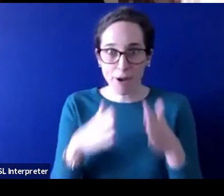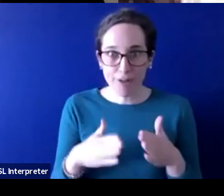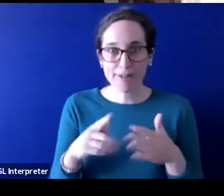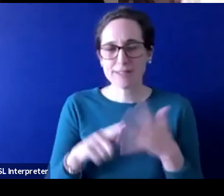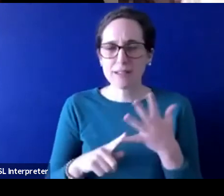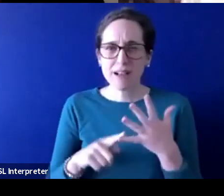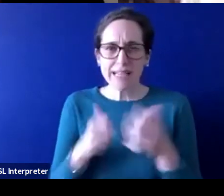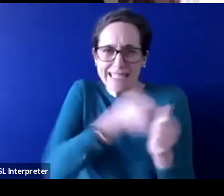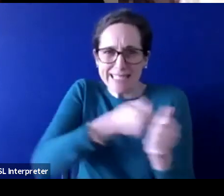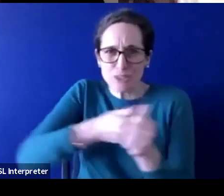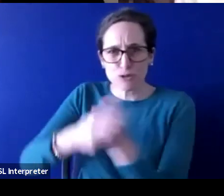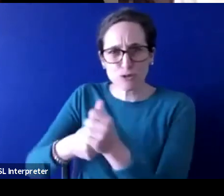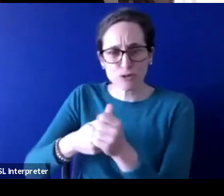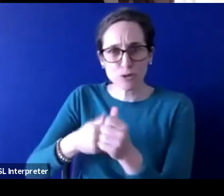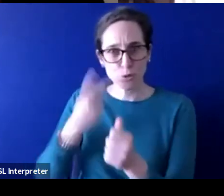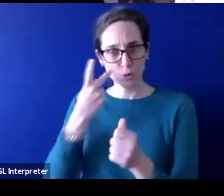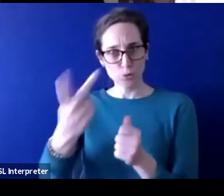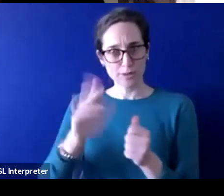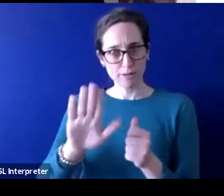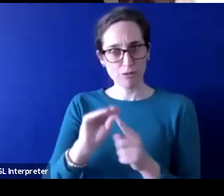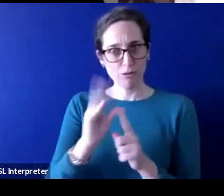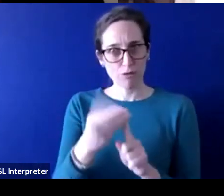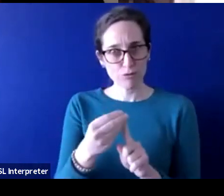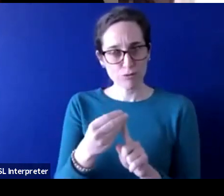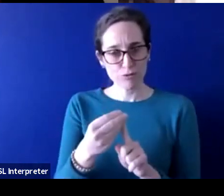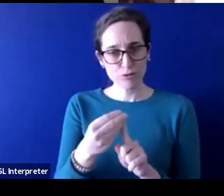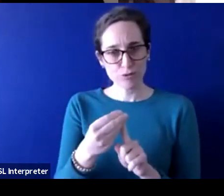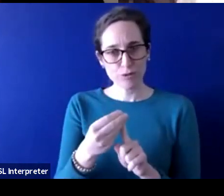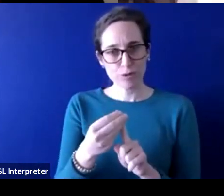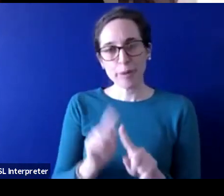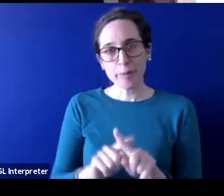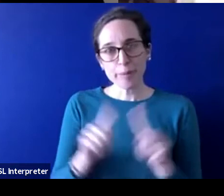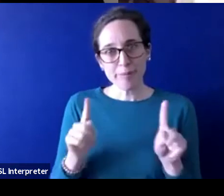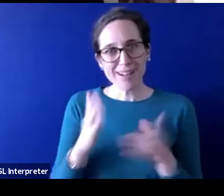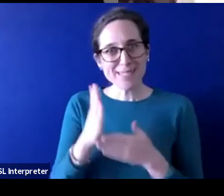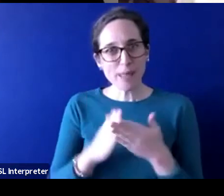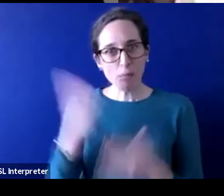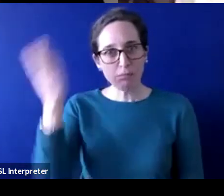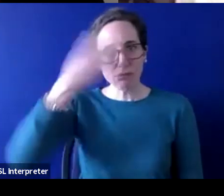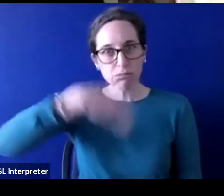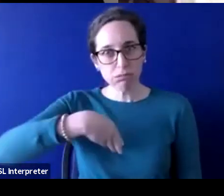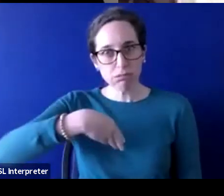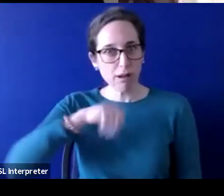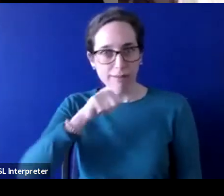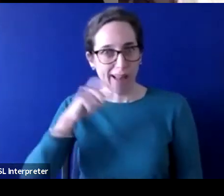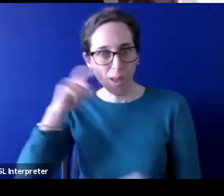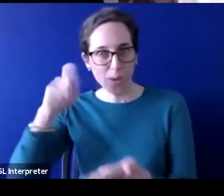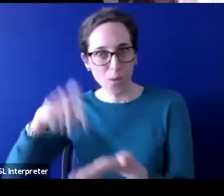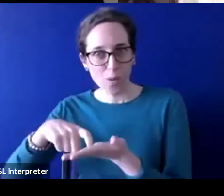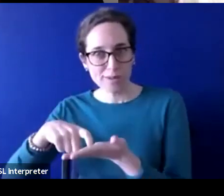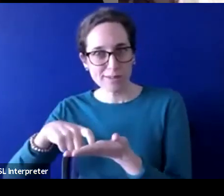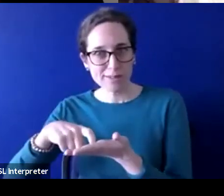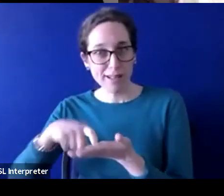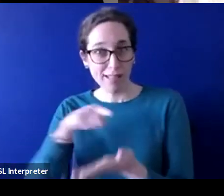of that. But people don't really notice it. They only notice more of the fake part of it. They